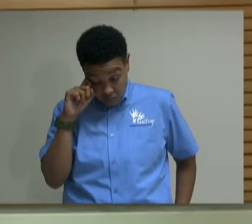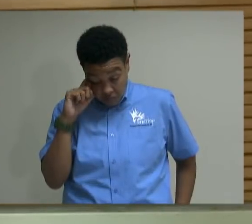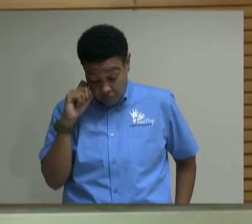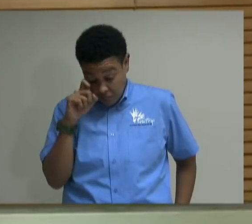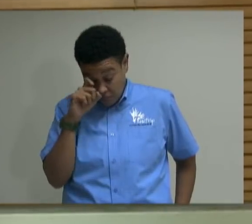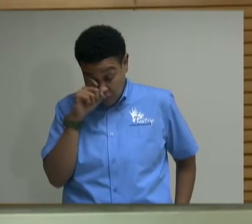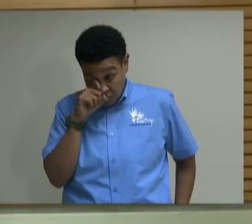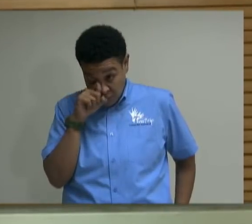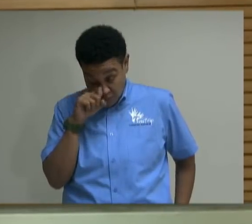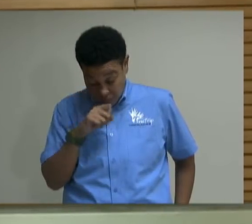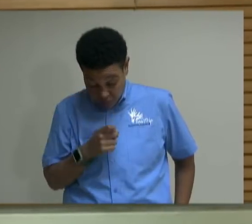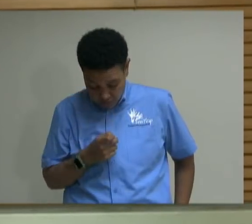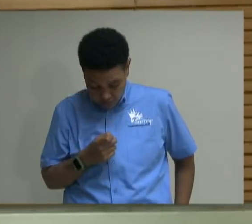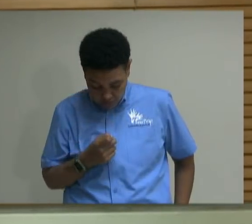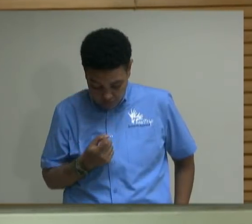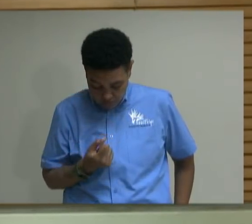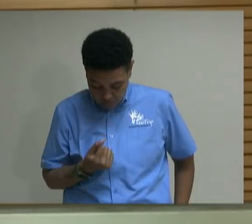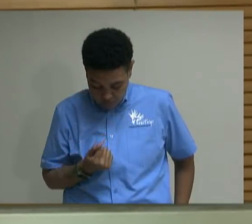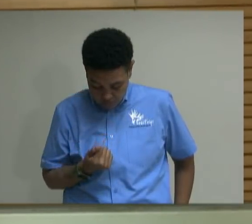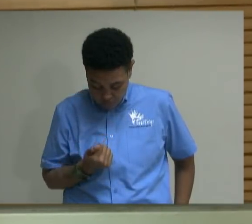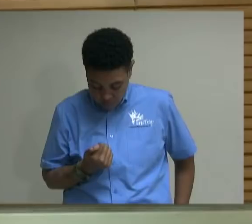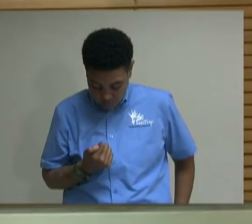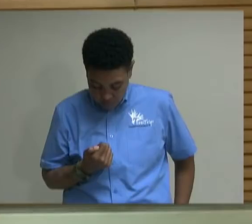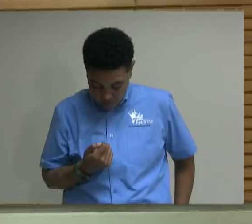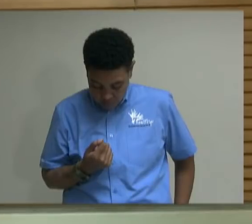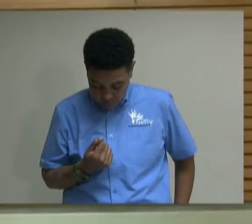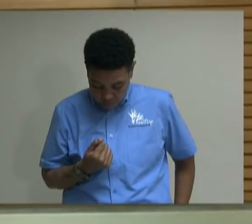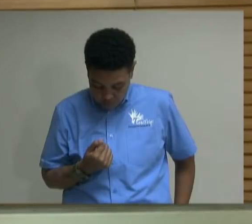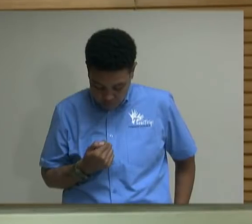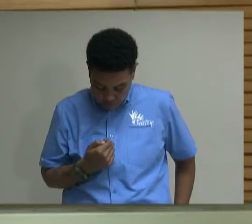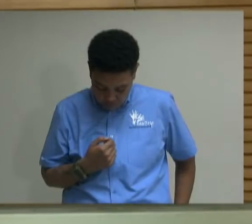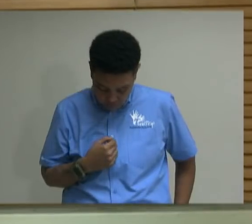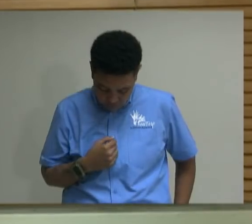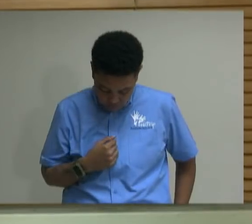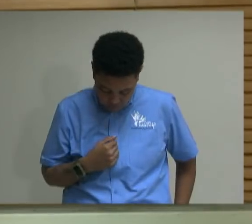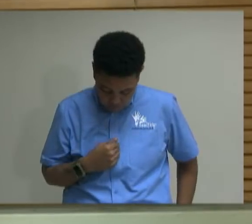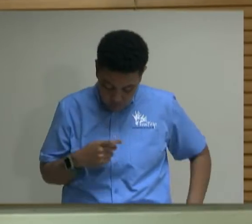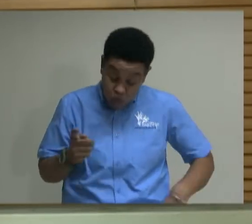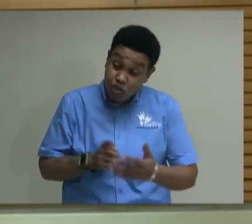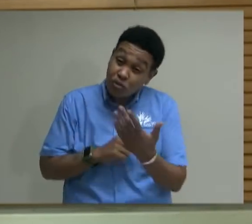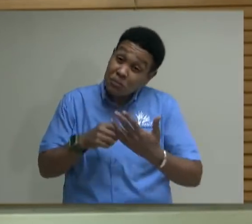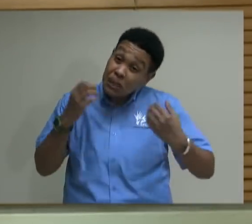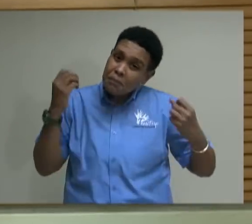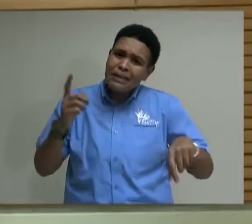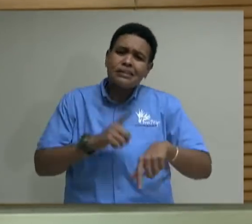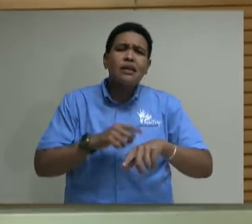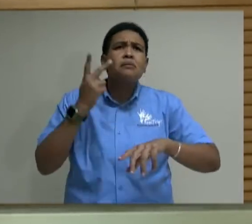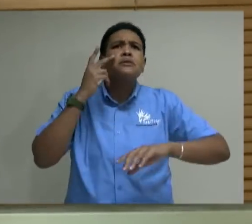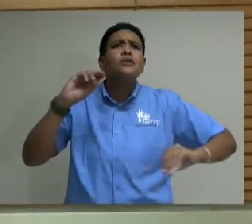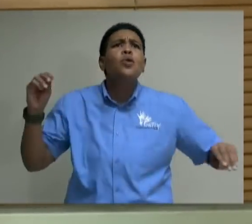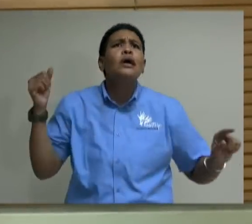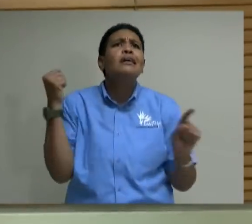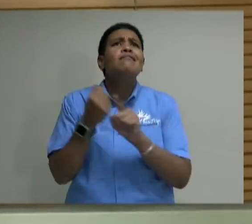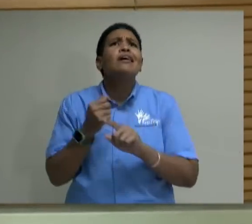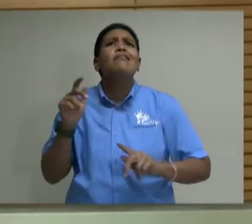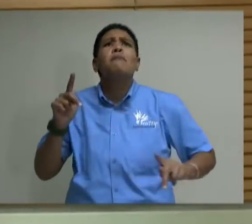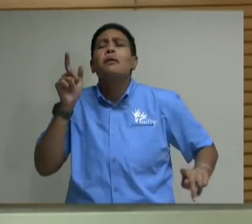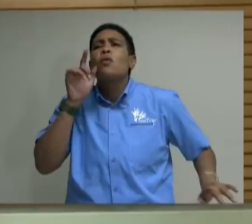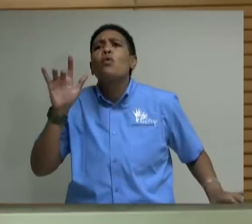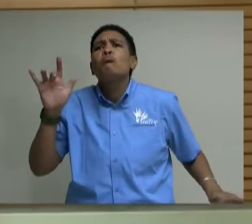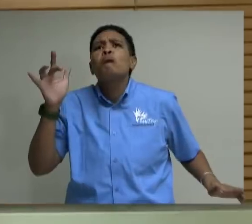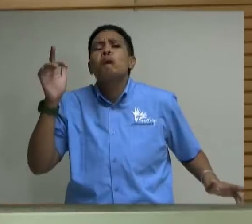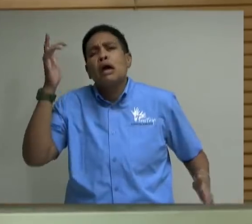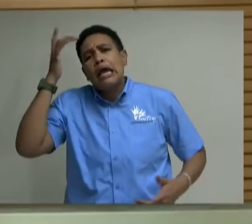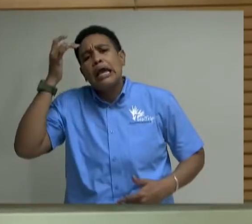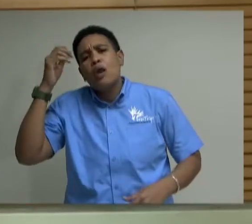regarding people who are moderately ill or persons who are critically ill? Is it a situation